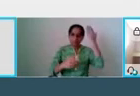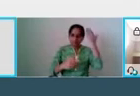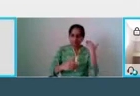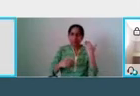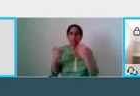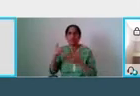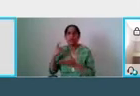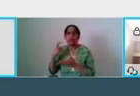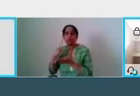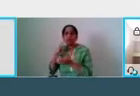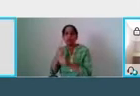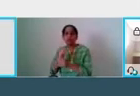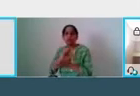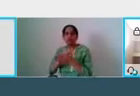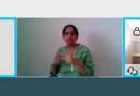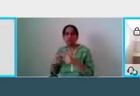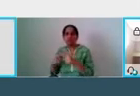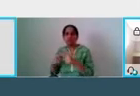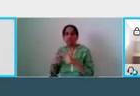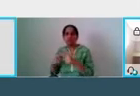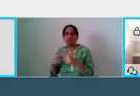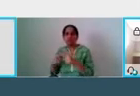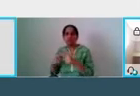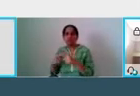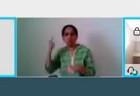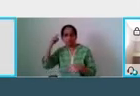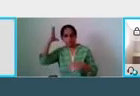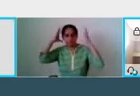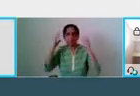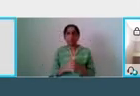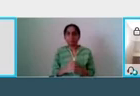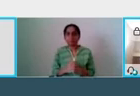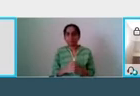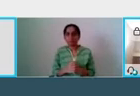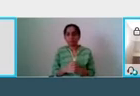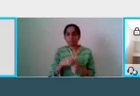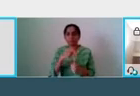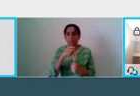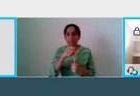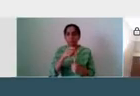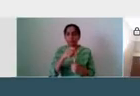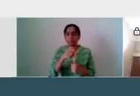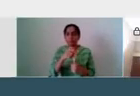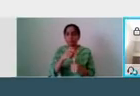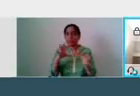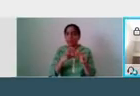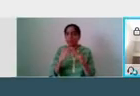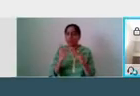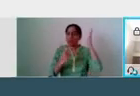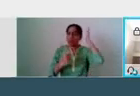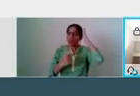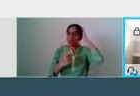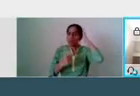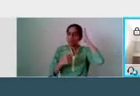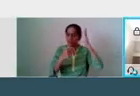okay study of sentence structure this is associated with your left hemisphere right now uh